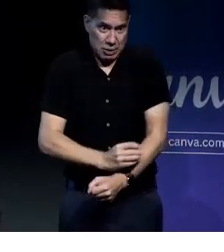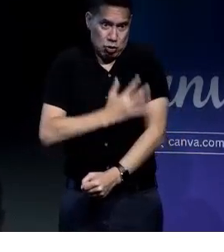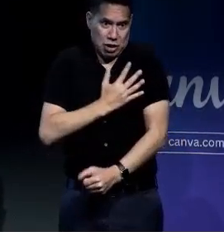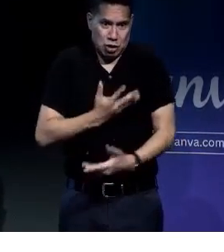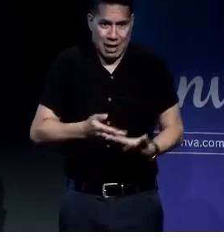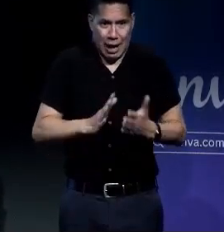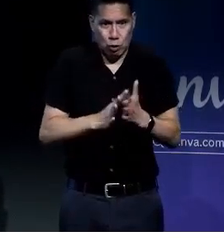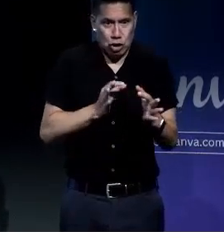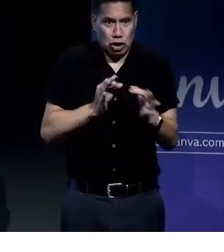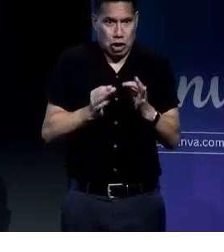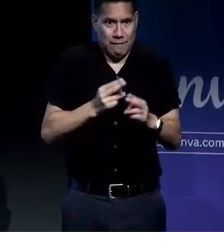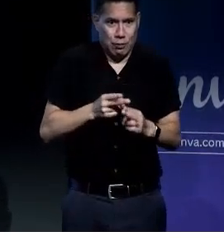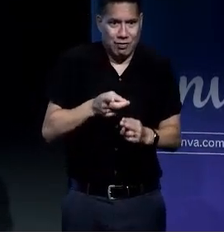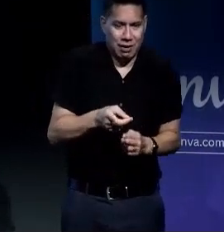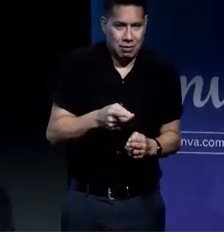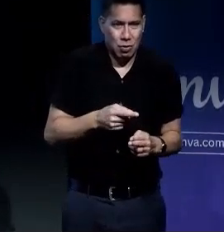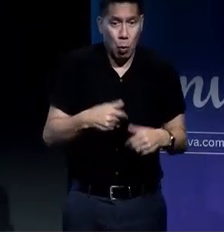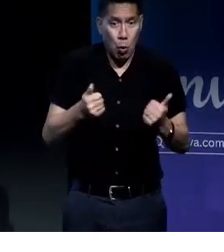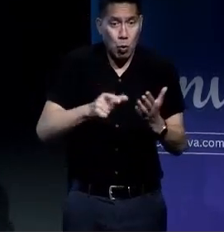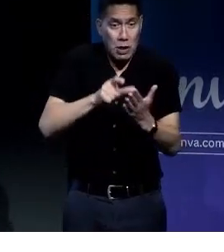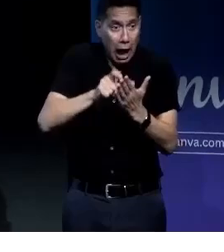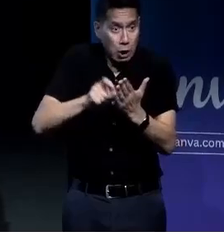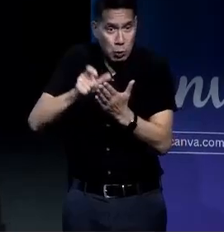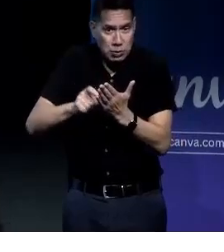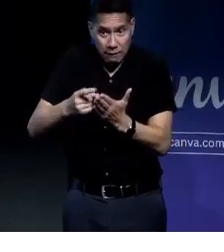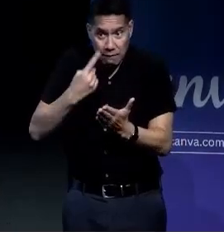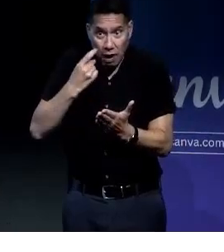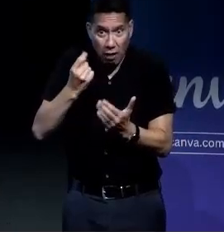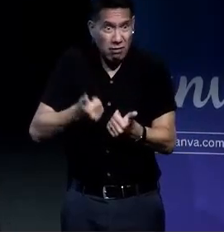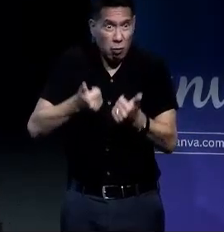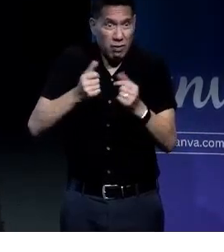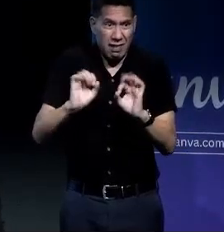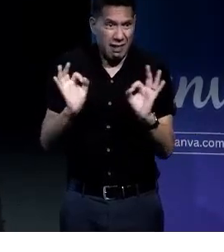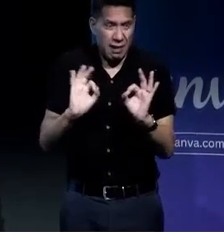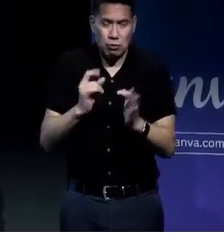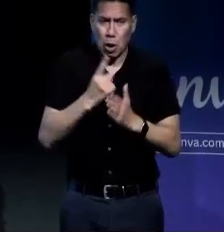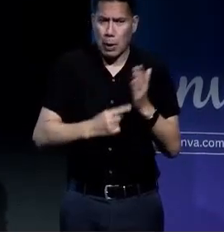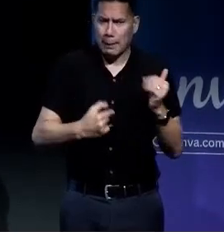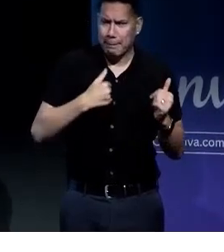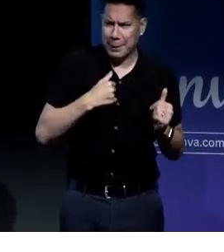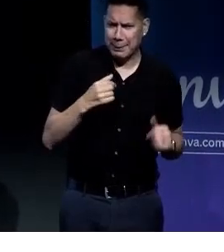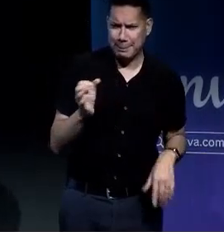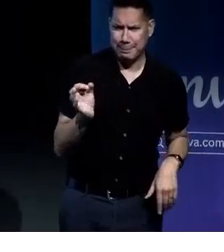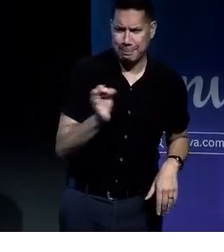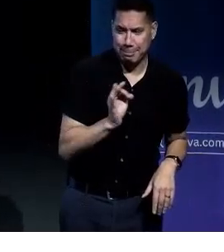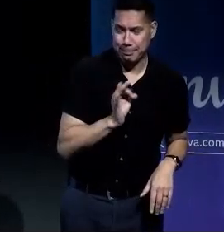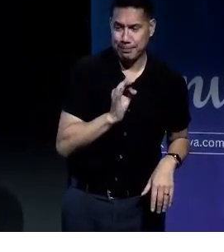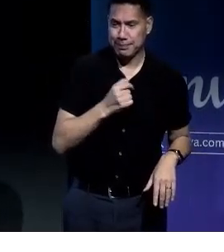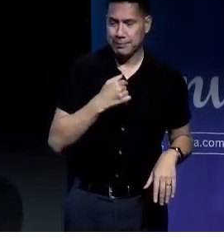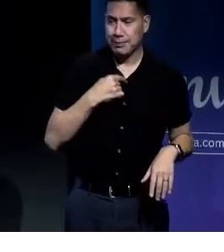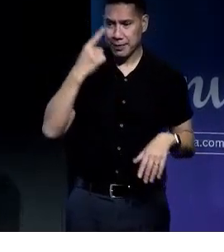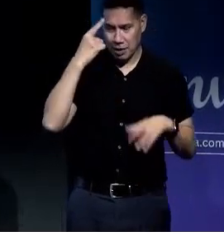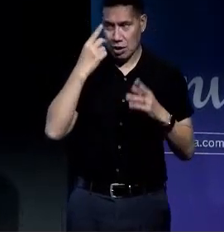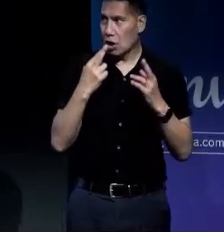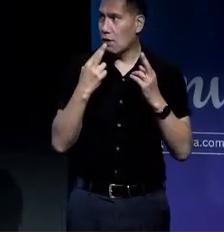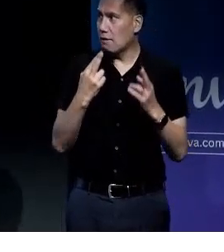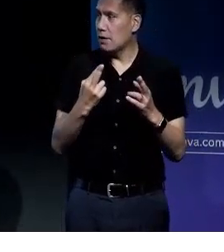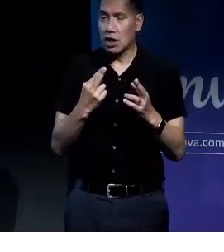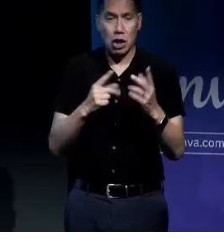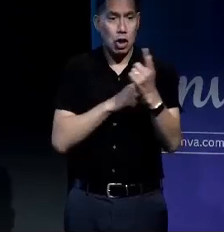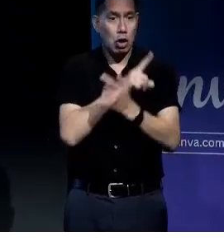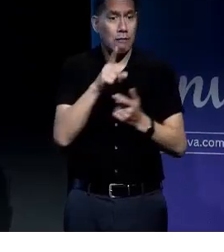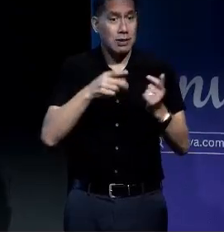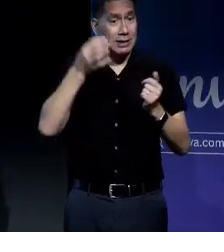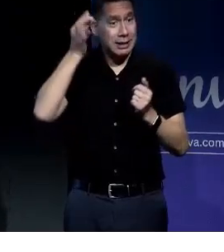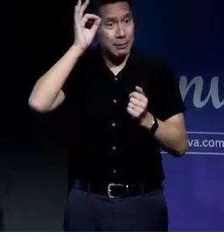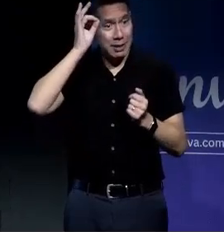design for it. I can't find good articles on it, so I don't think it's just me. And I think that hopefully the conference